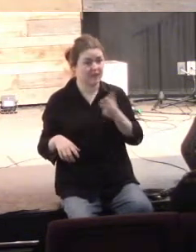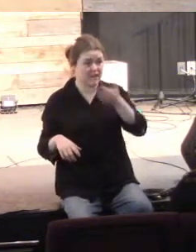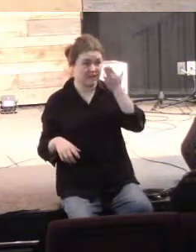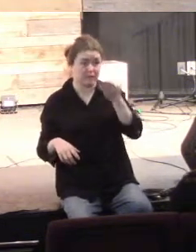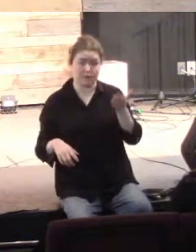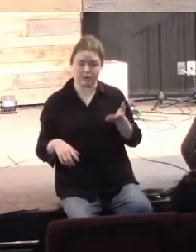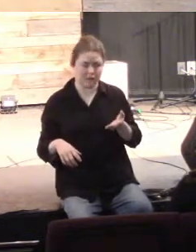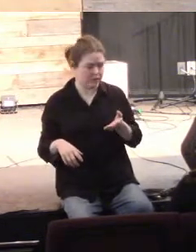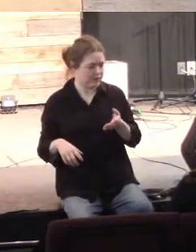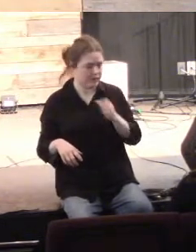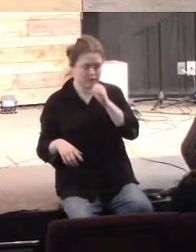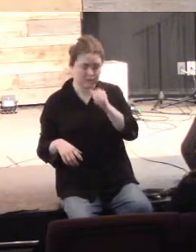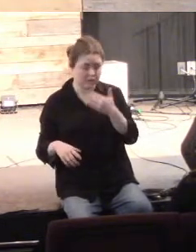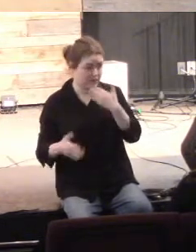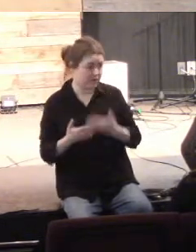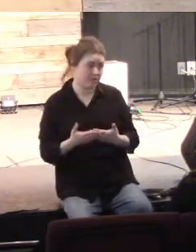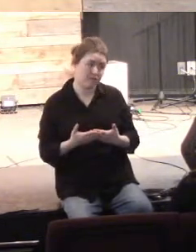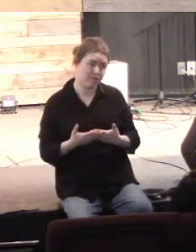smell good.